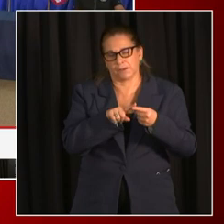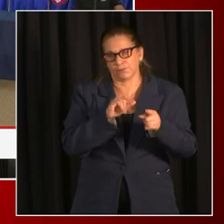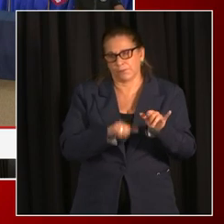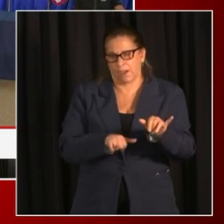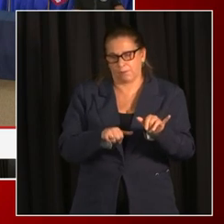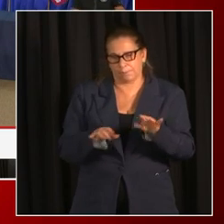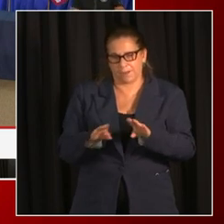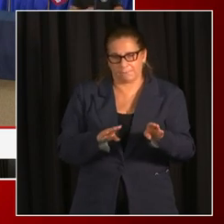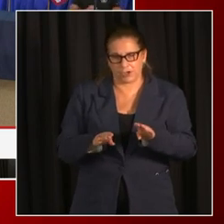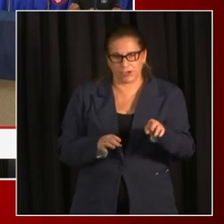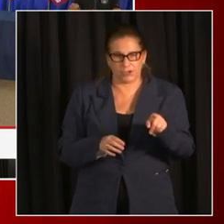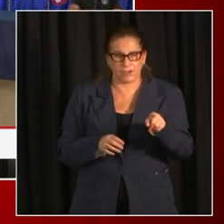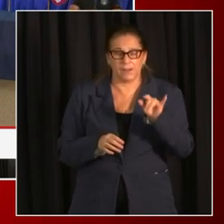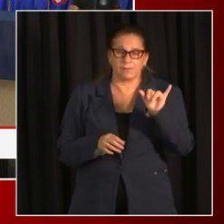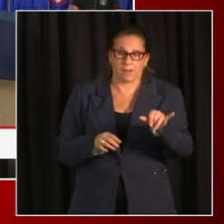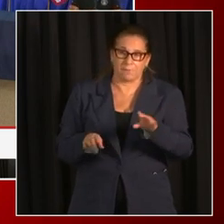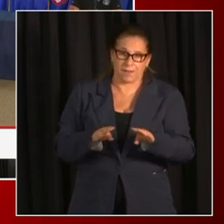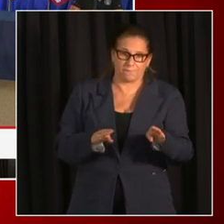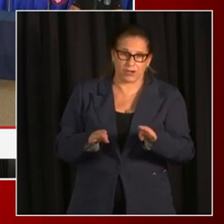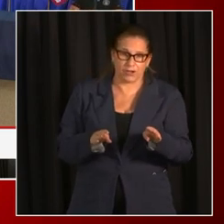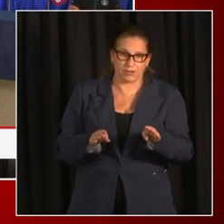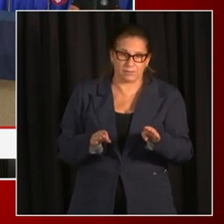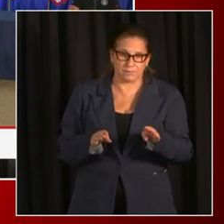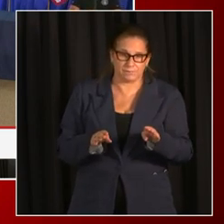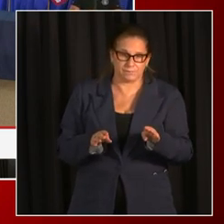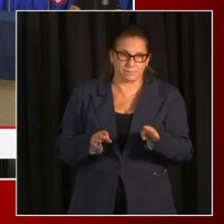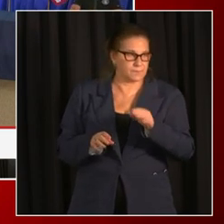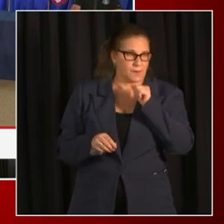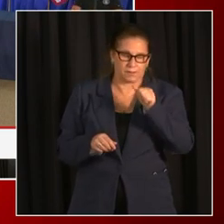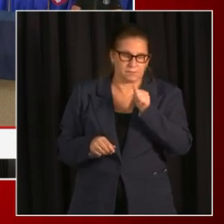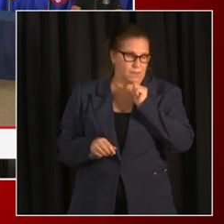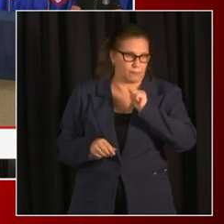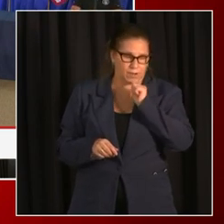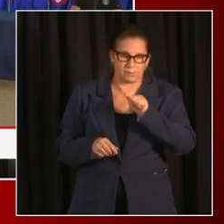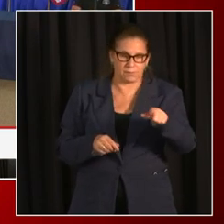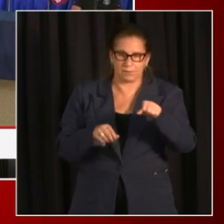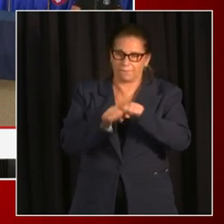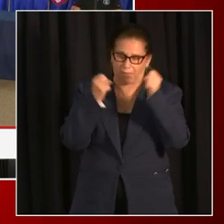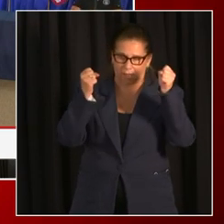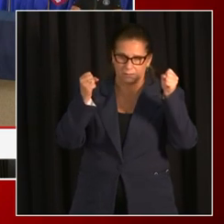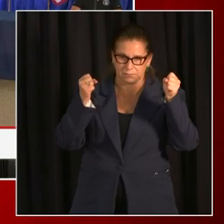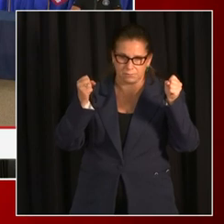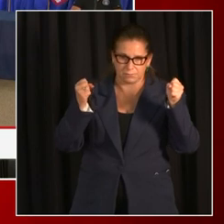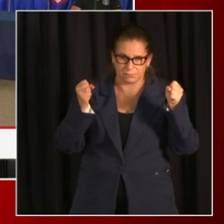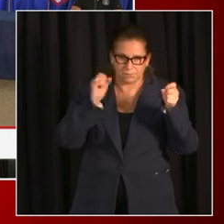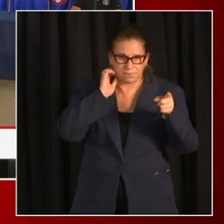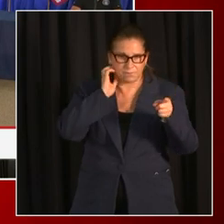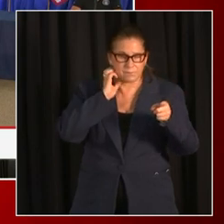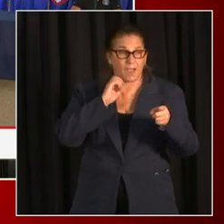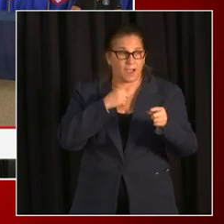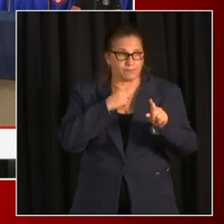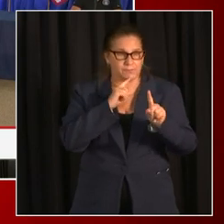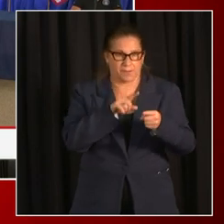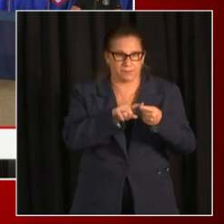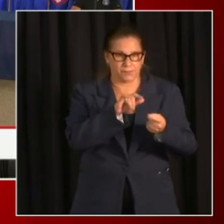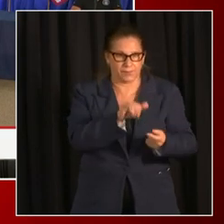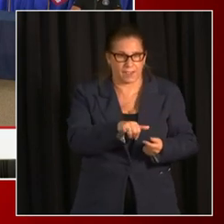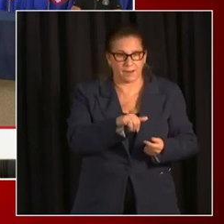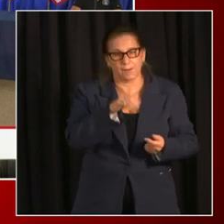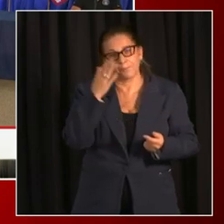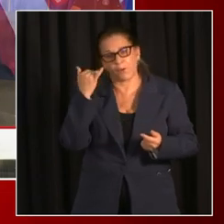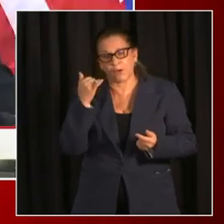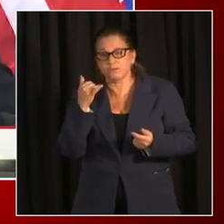And so that behavior will not be tolerated. When we weren't responding because they were